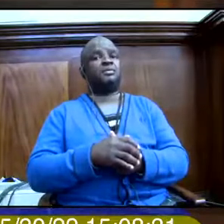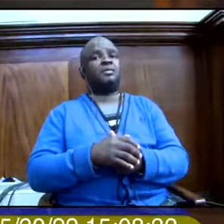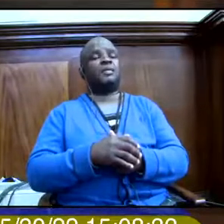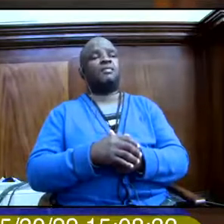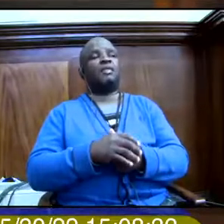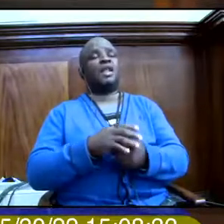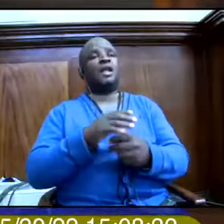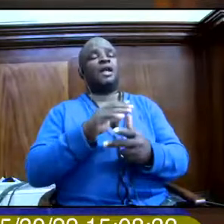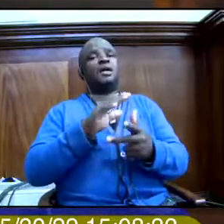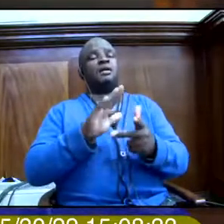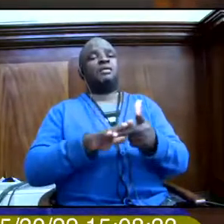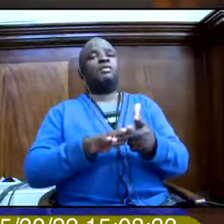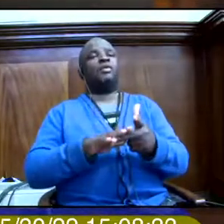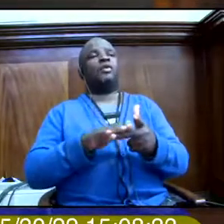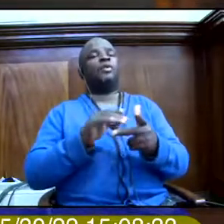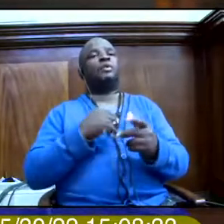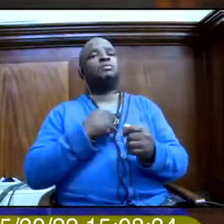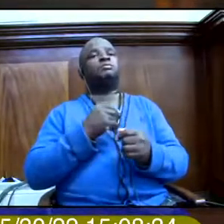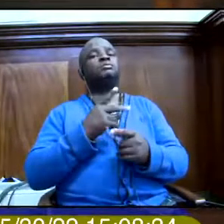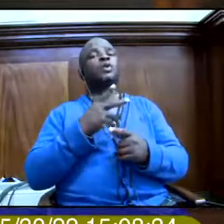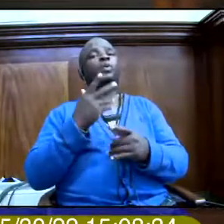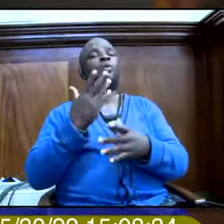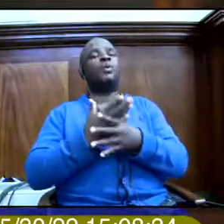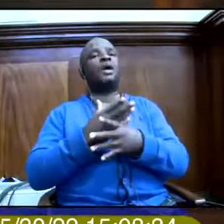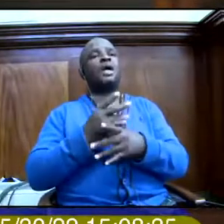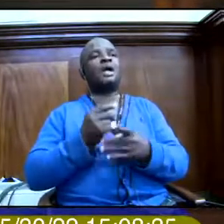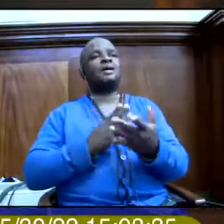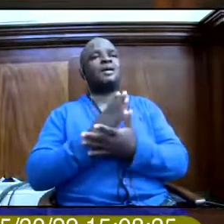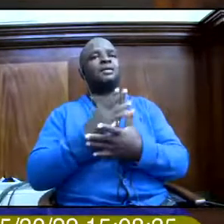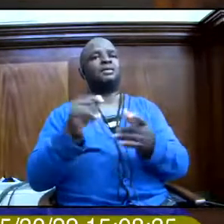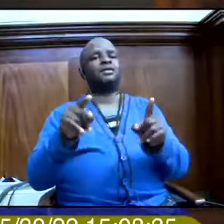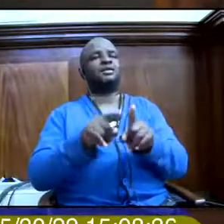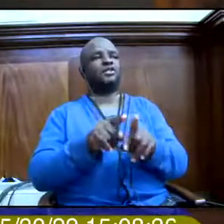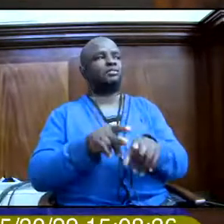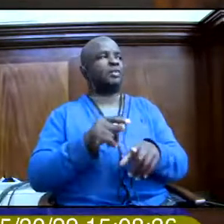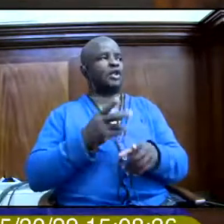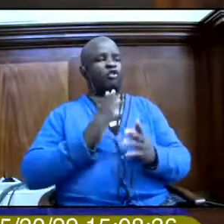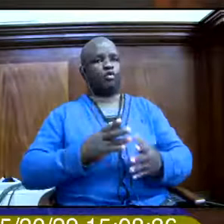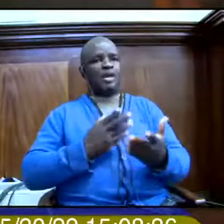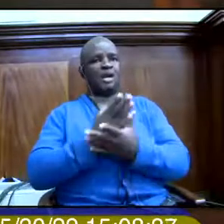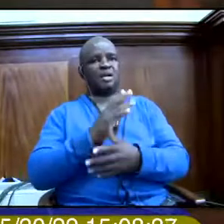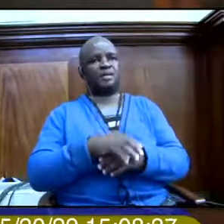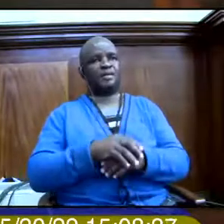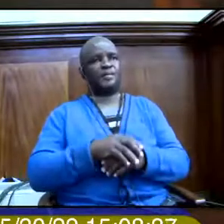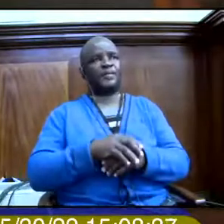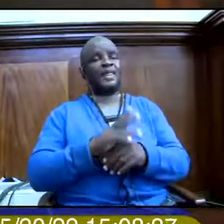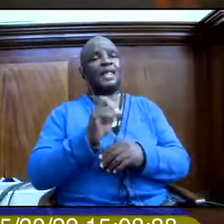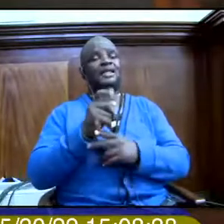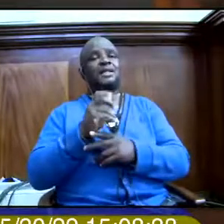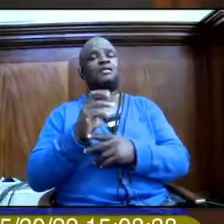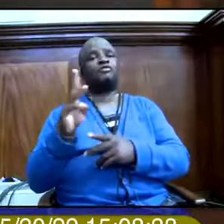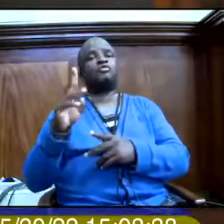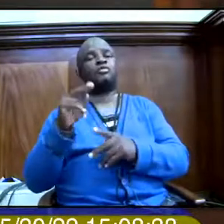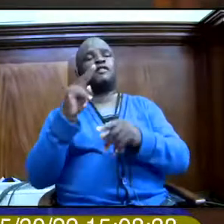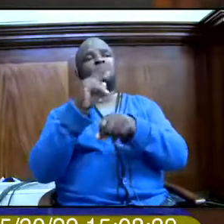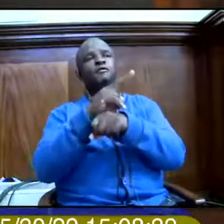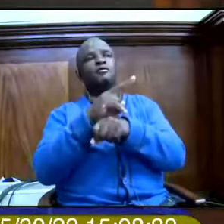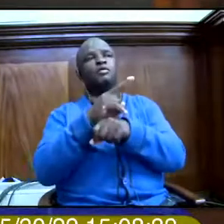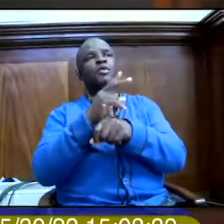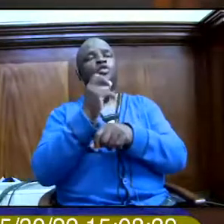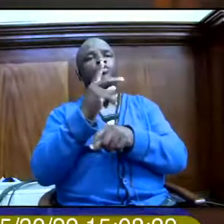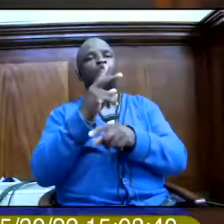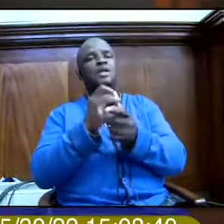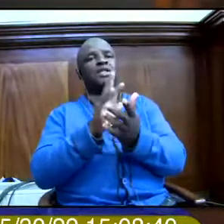four worker rights are human rights the labor relations act amendments served his view on the 2018